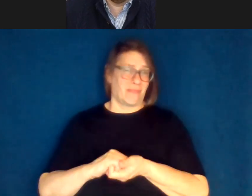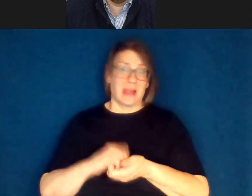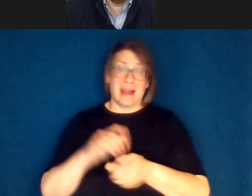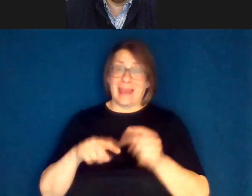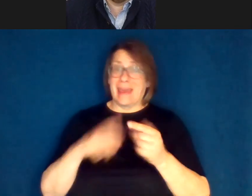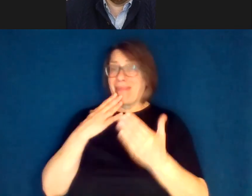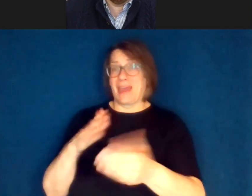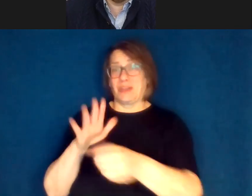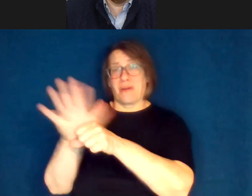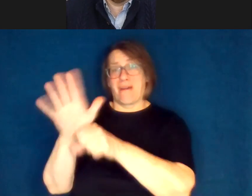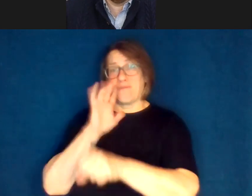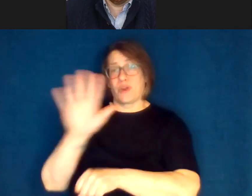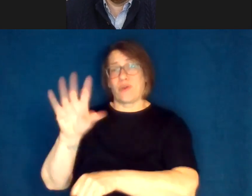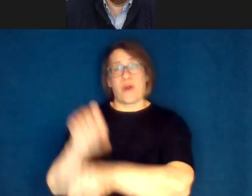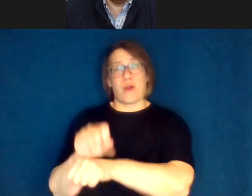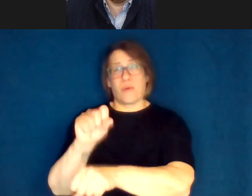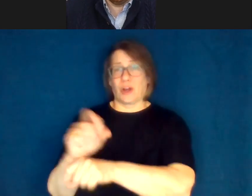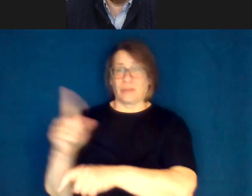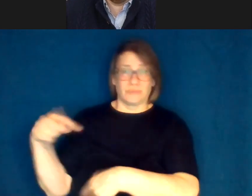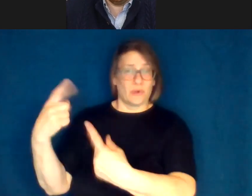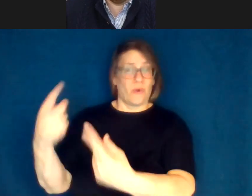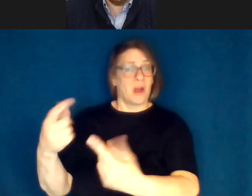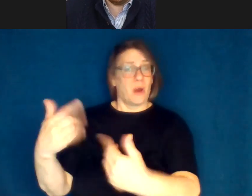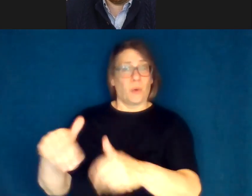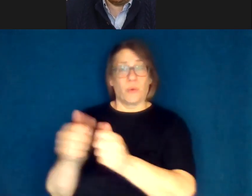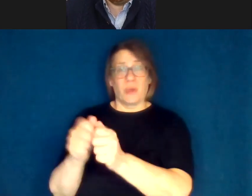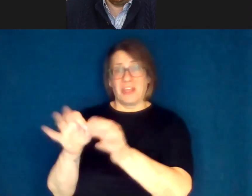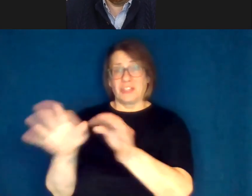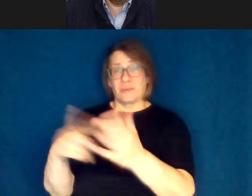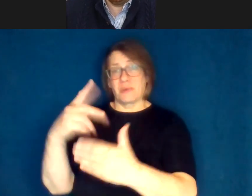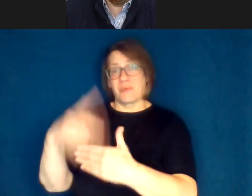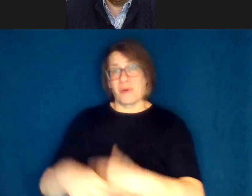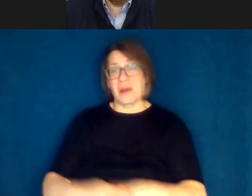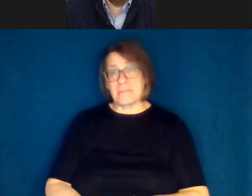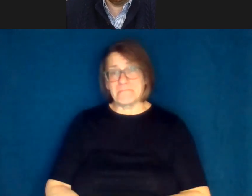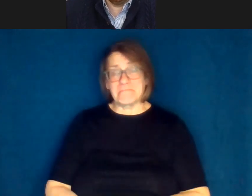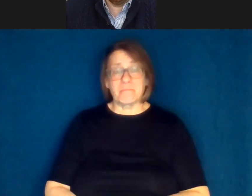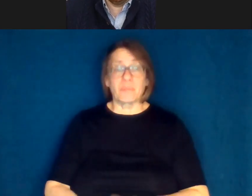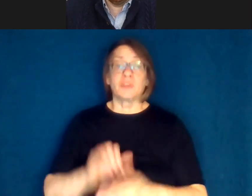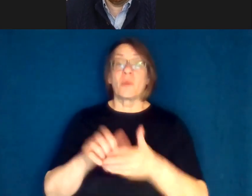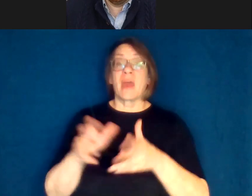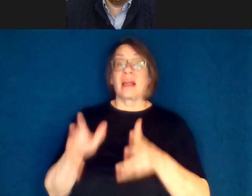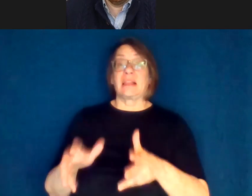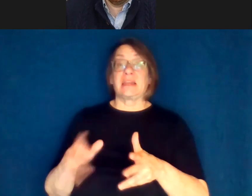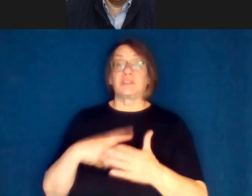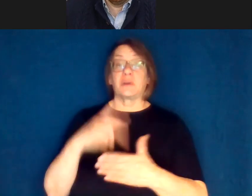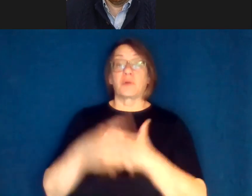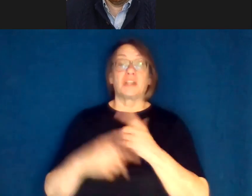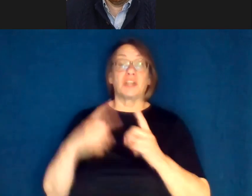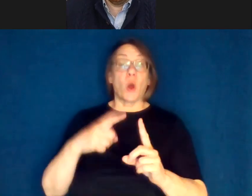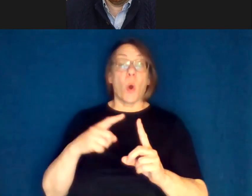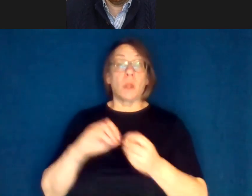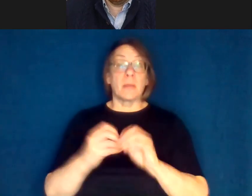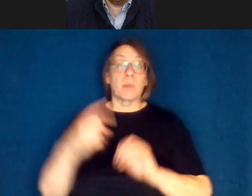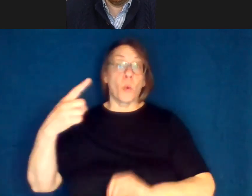her enough for all the work that she's done so far on the interpreting program. So that leaves project goal number 1 and project